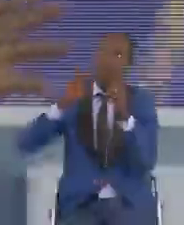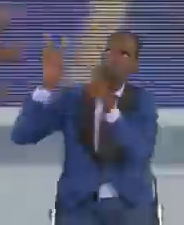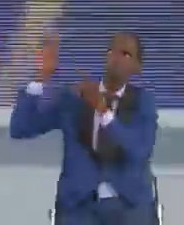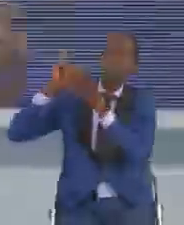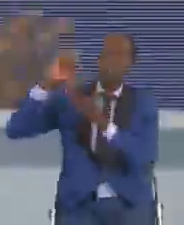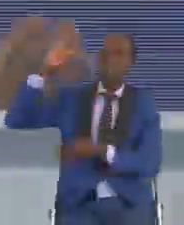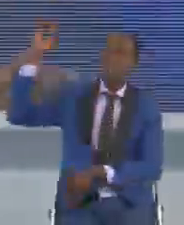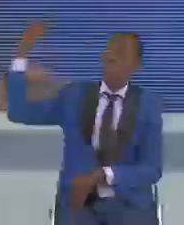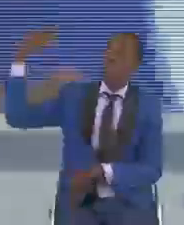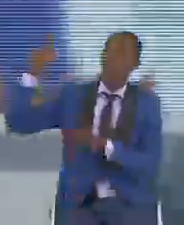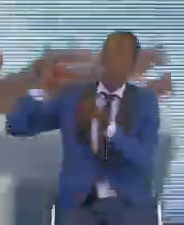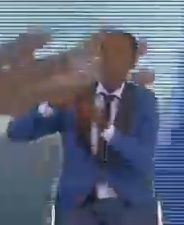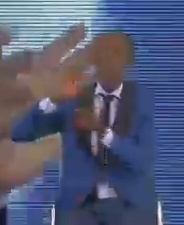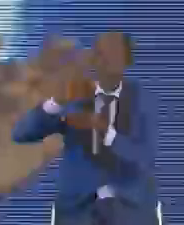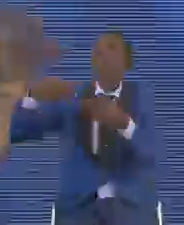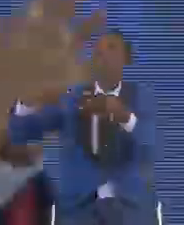a person.